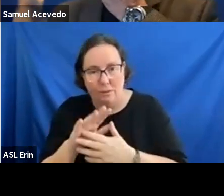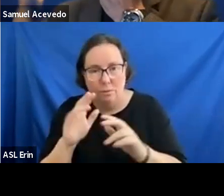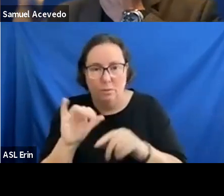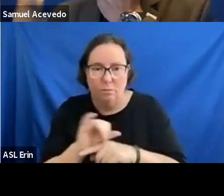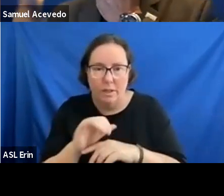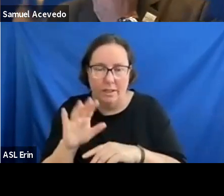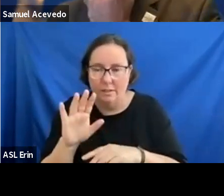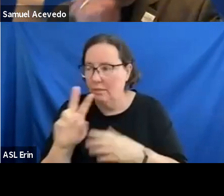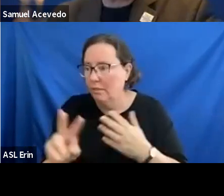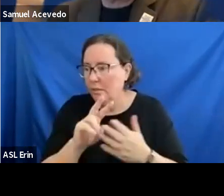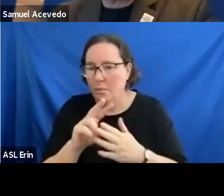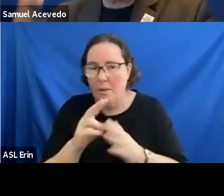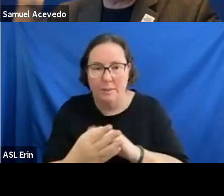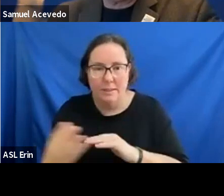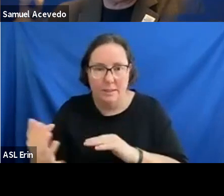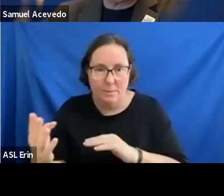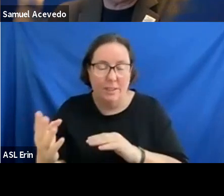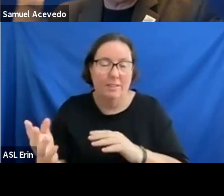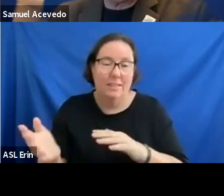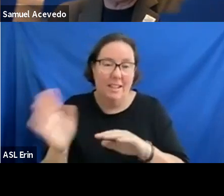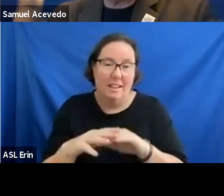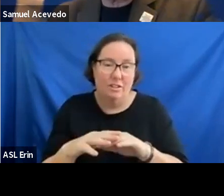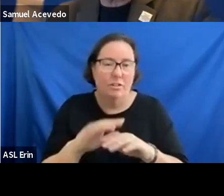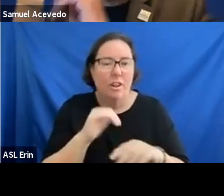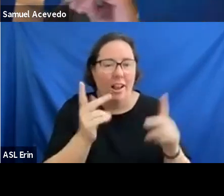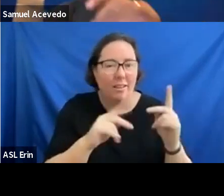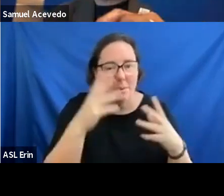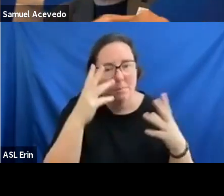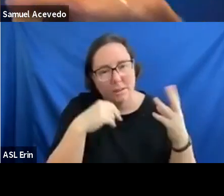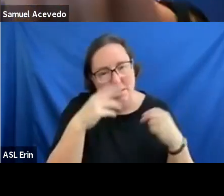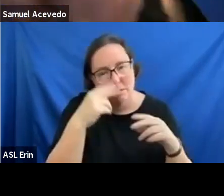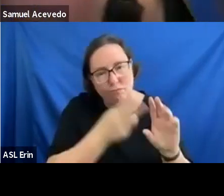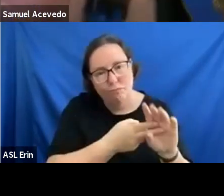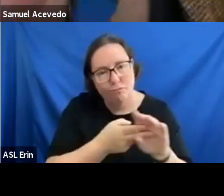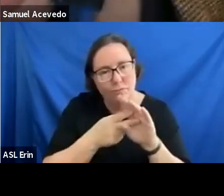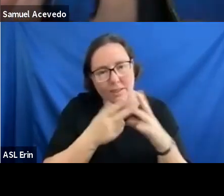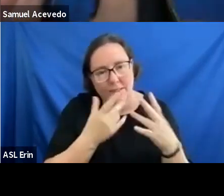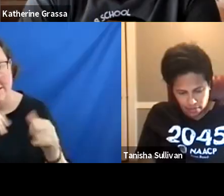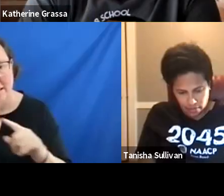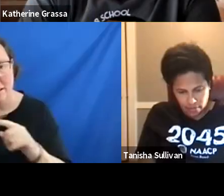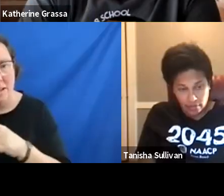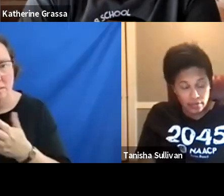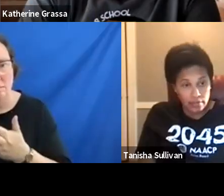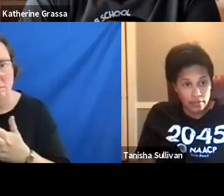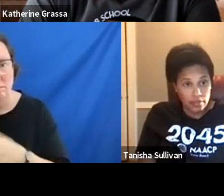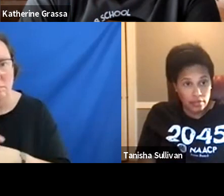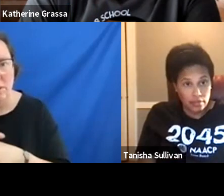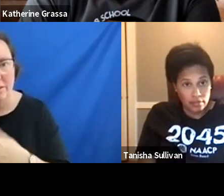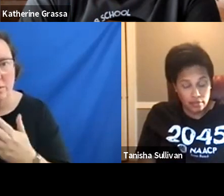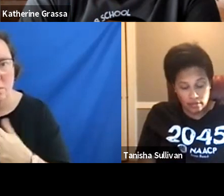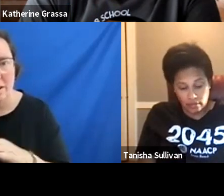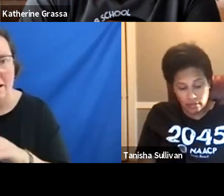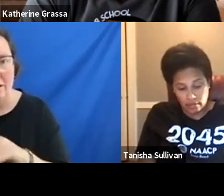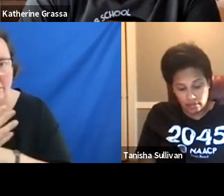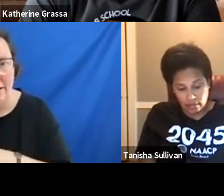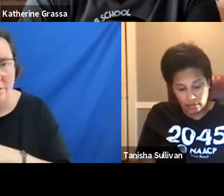practice 2 hours. And when most people are still in the dream, okay? So, and also